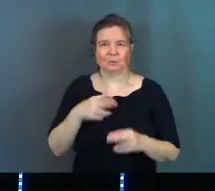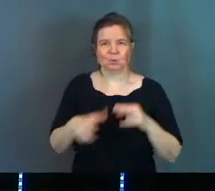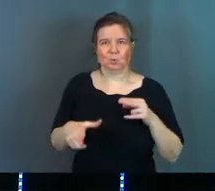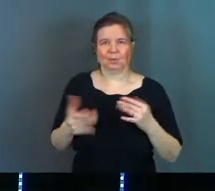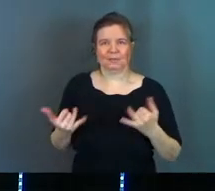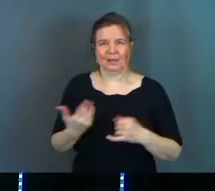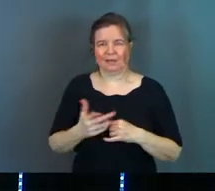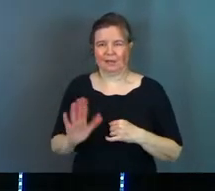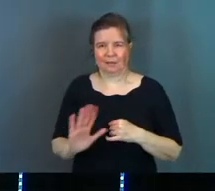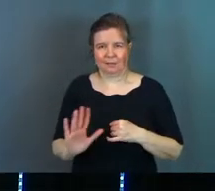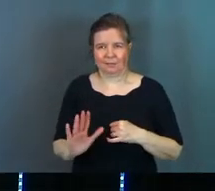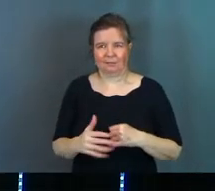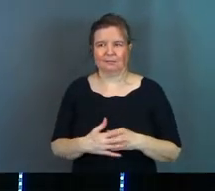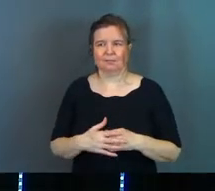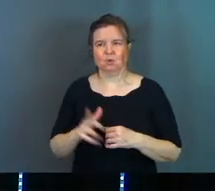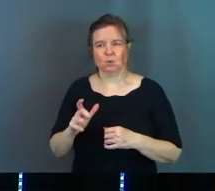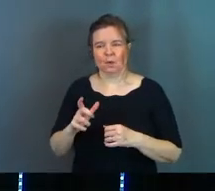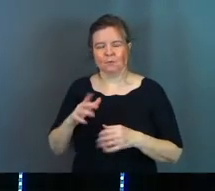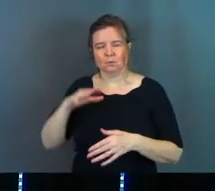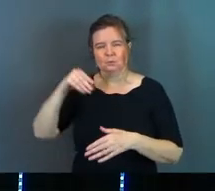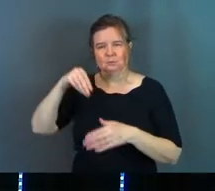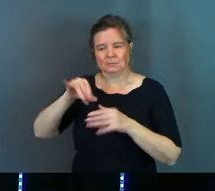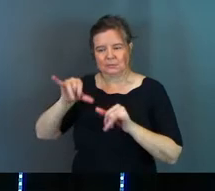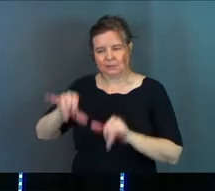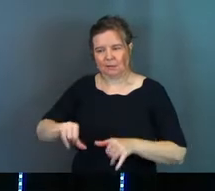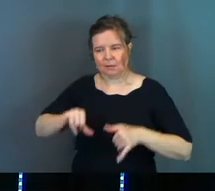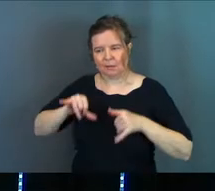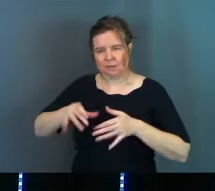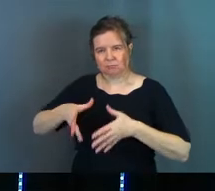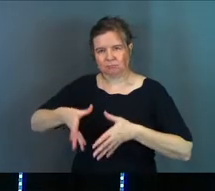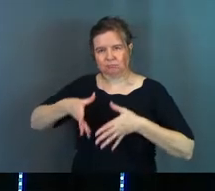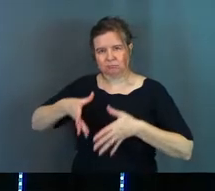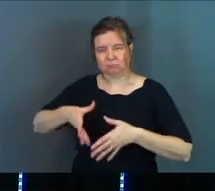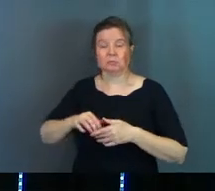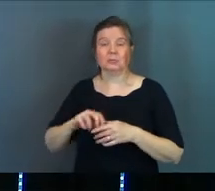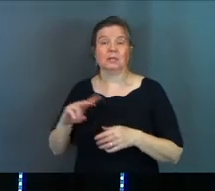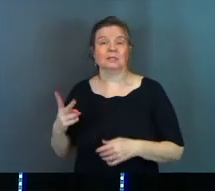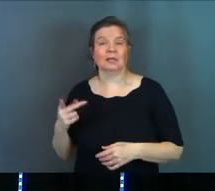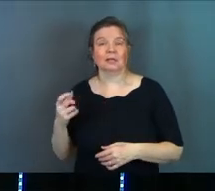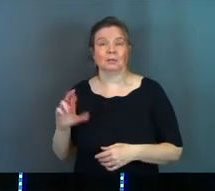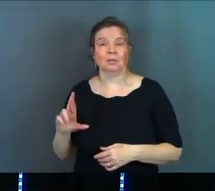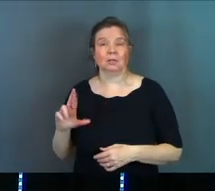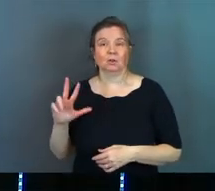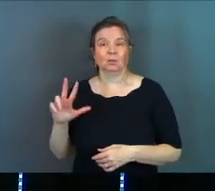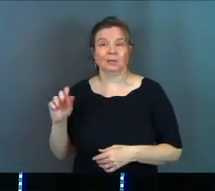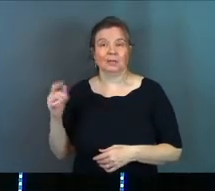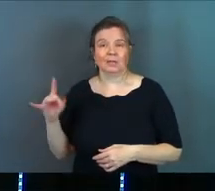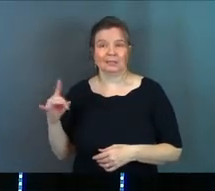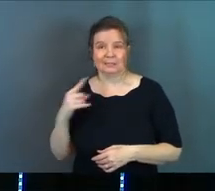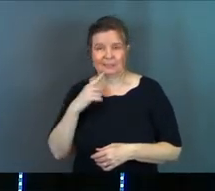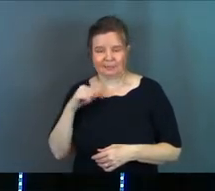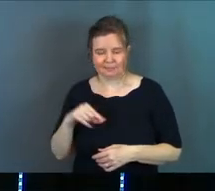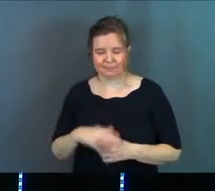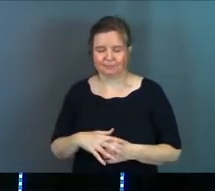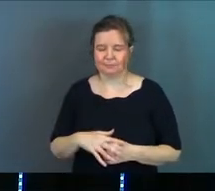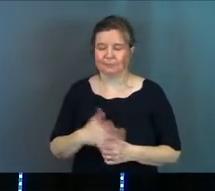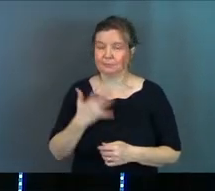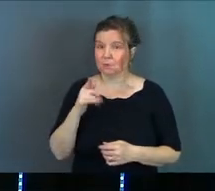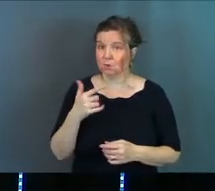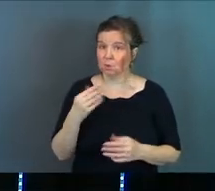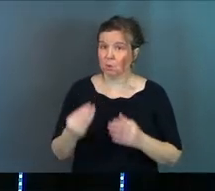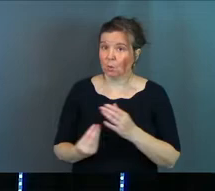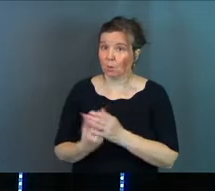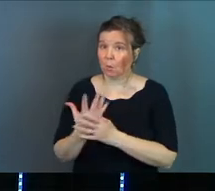dip today. You got to seep. 2 Peter 3:18 says it like this. He says, "Rather, you